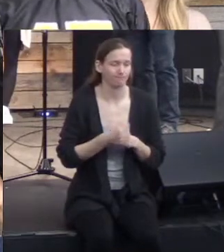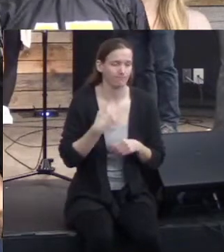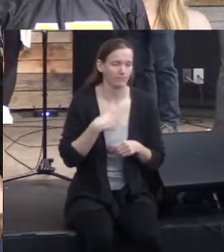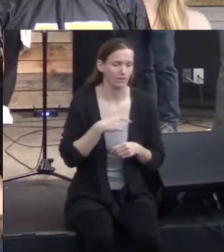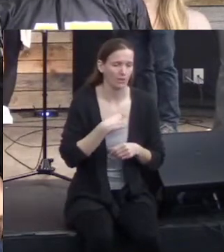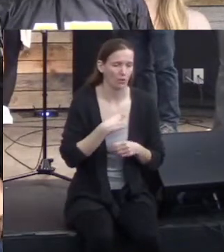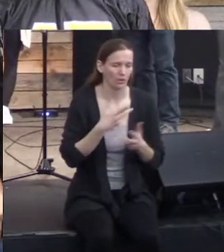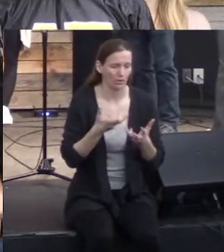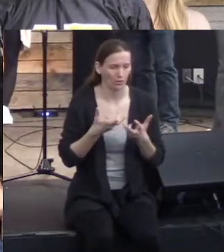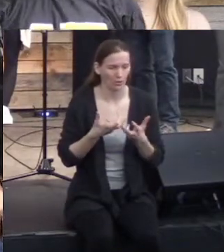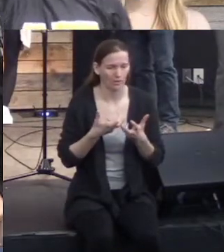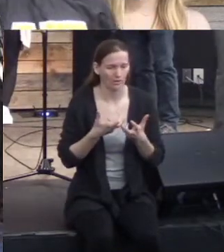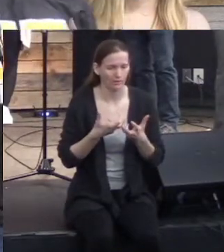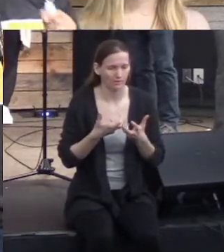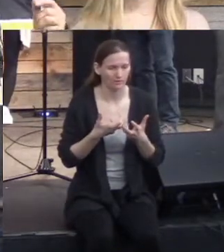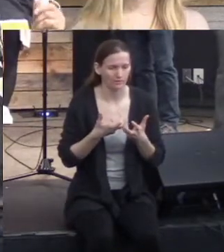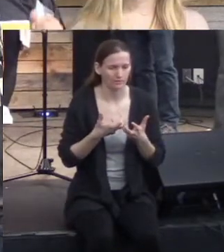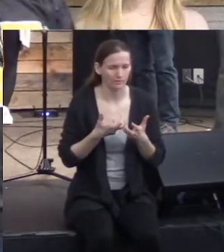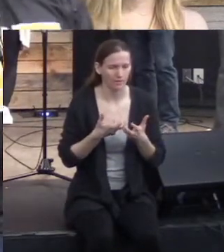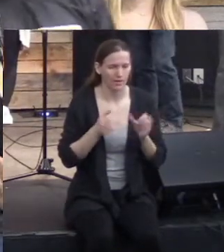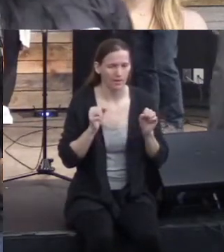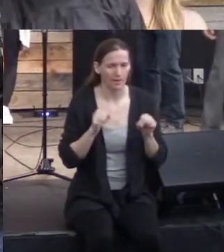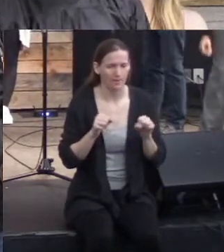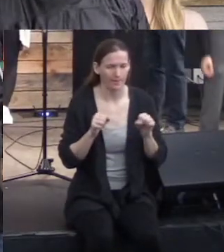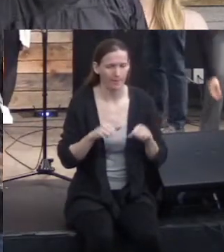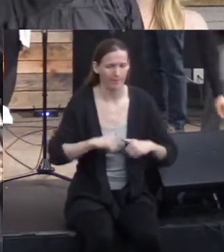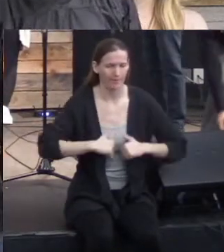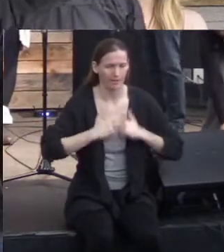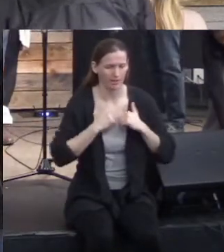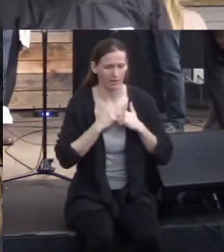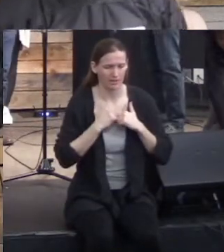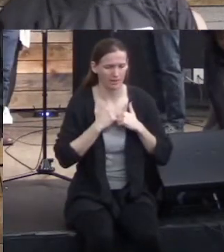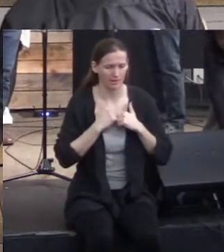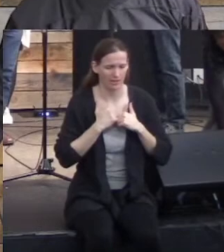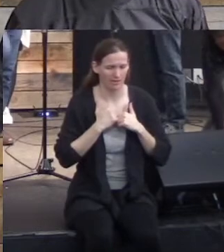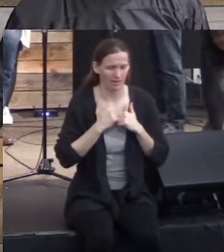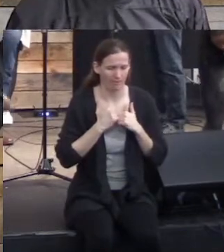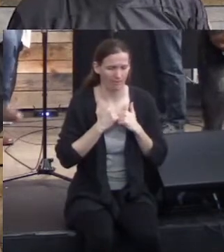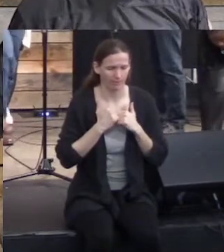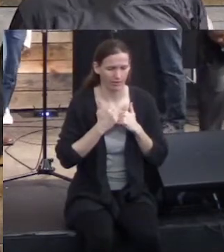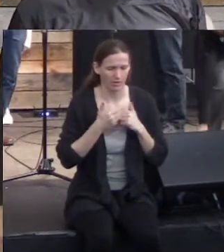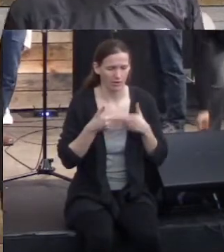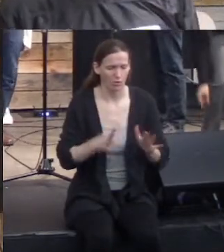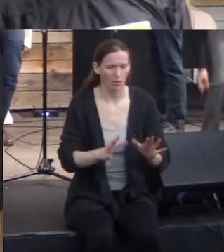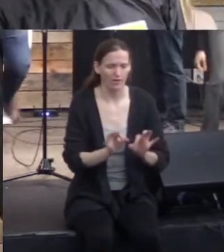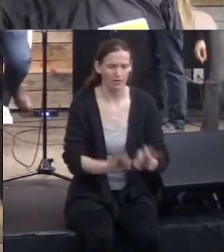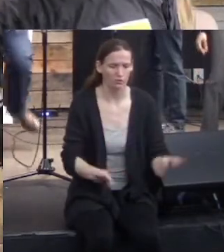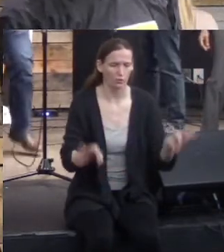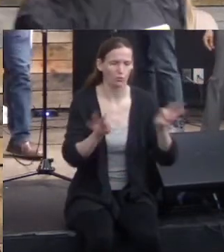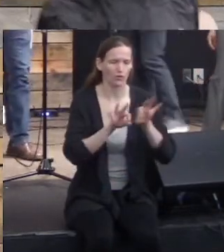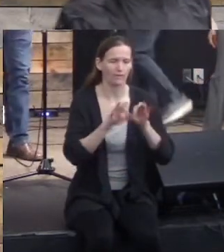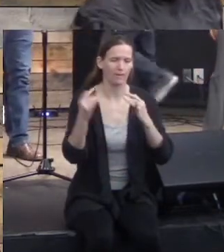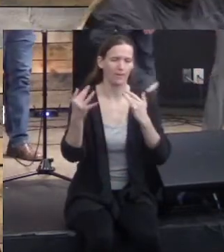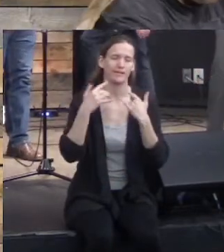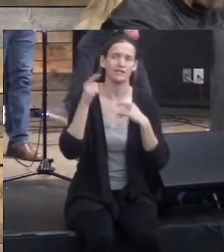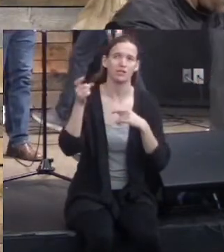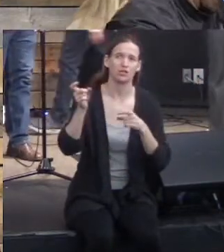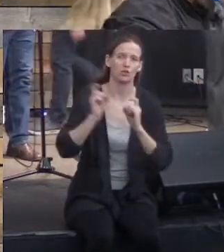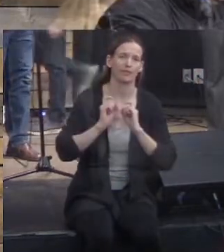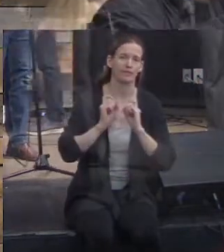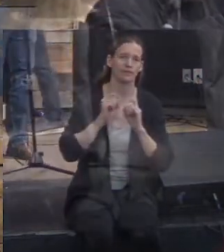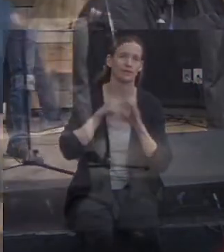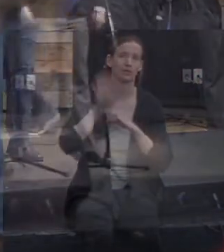want to be able to live lives worthy of the incredible blessings you give us. In Jesus' name I pray.